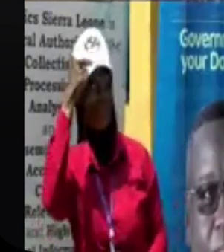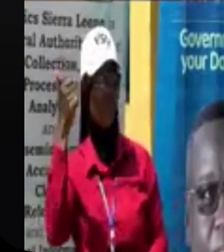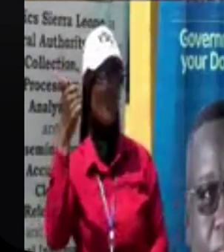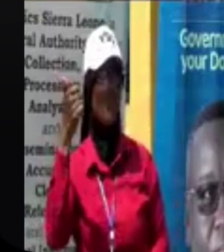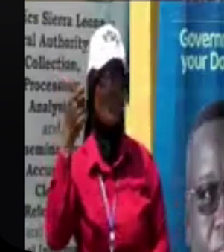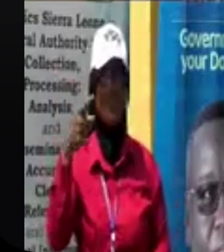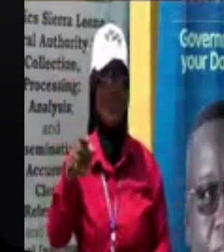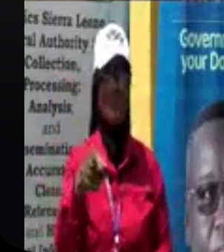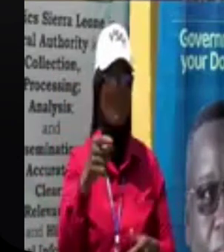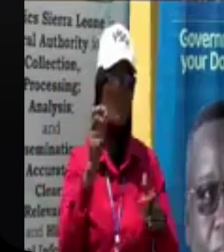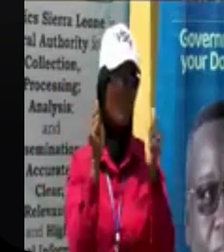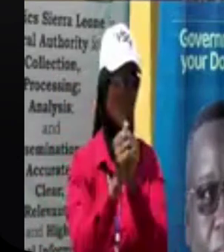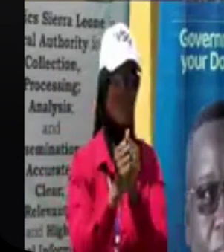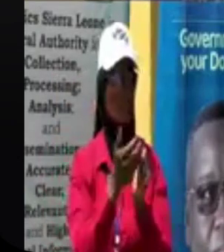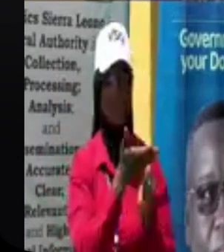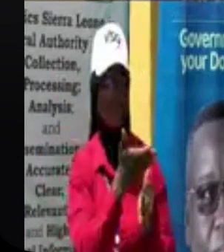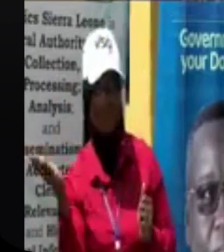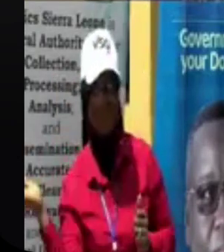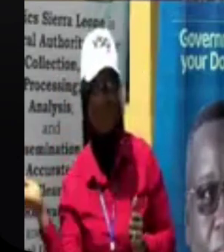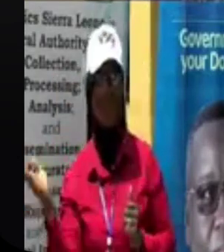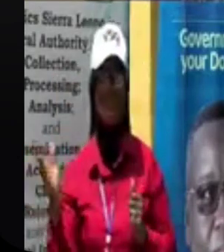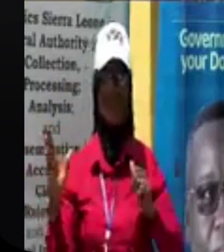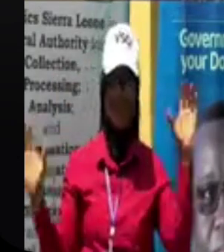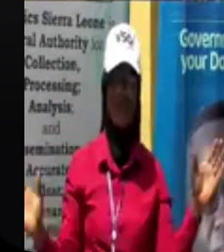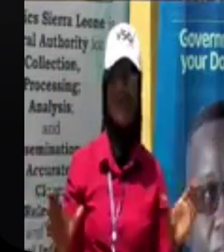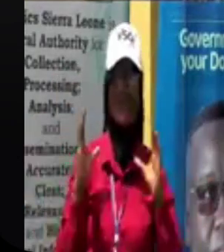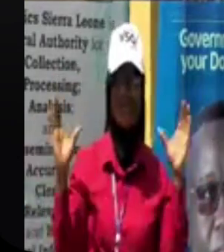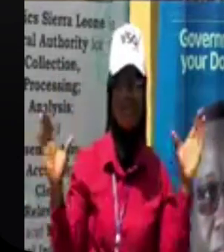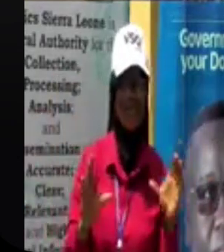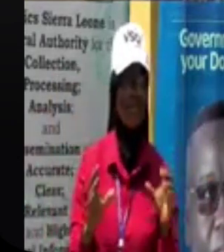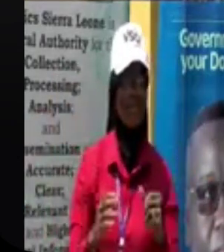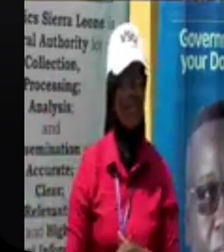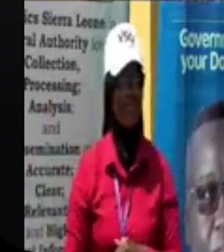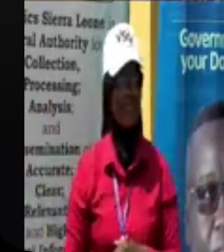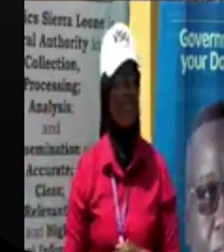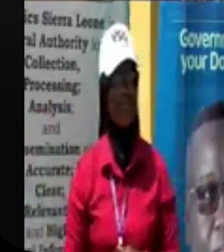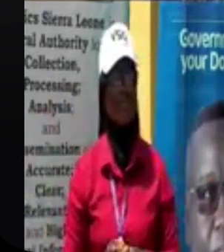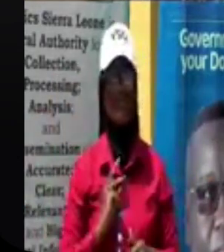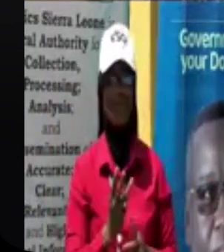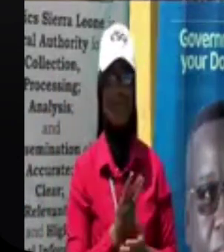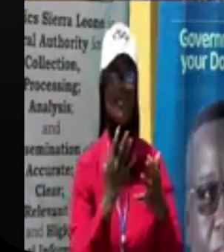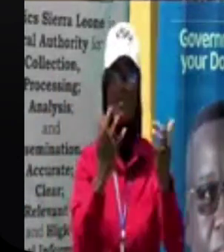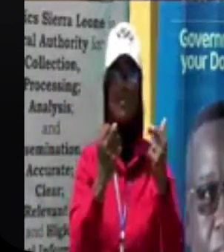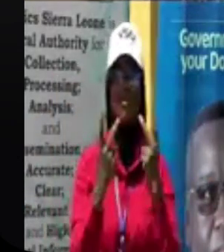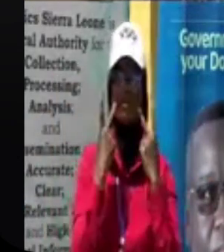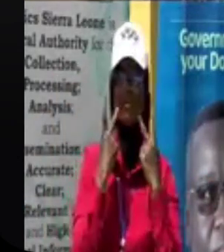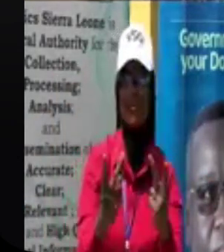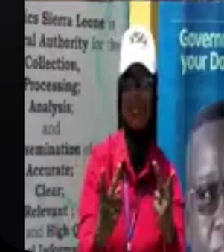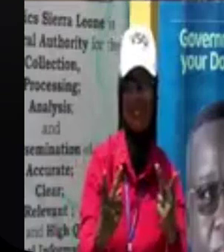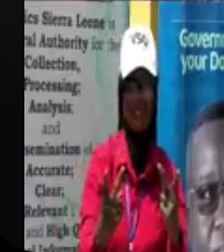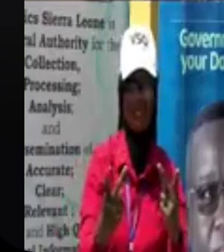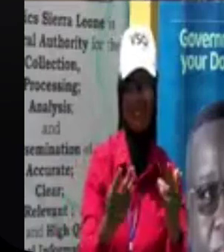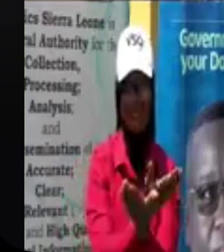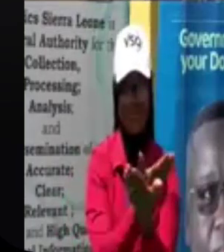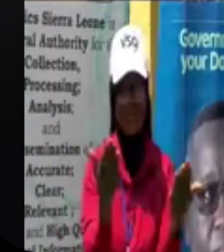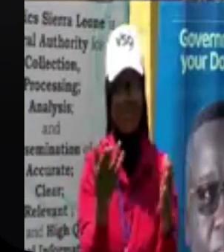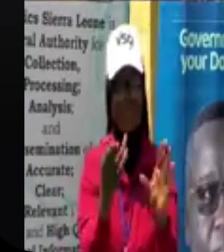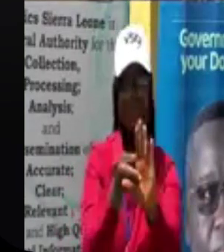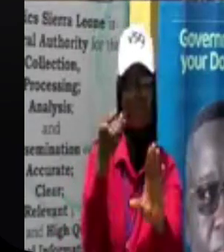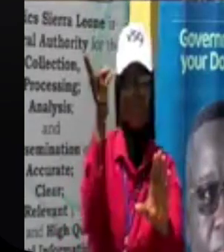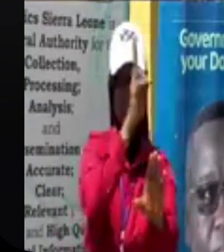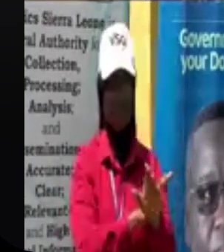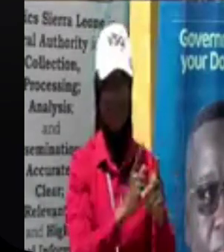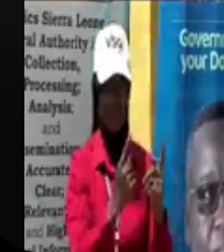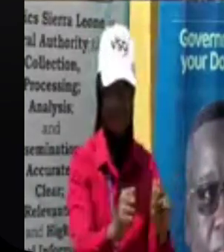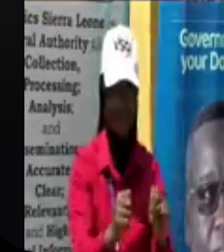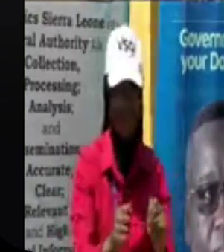they're energetic, they are active. We want for see and common as it